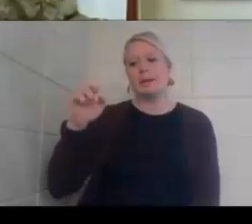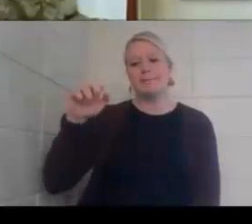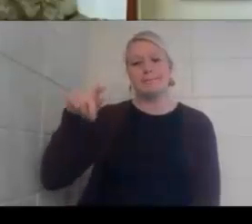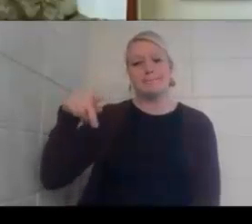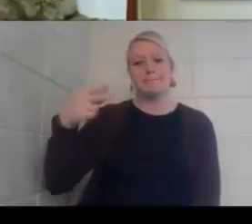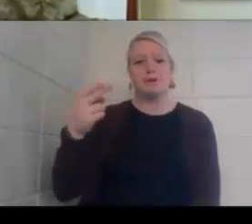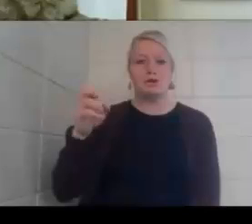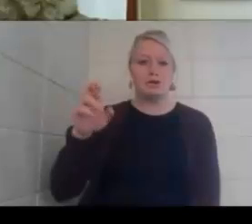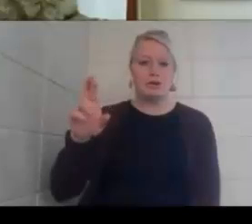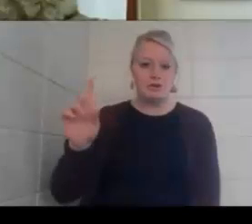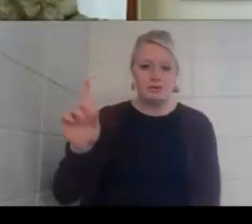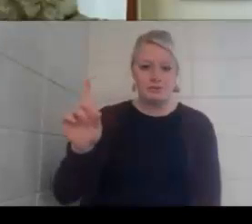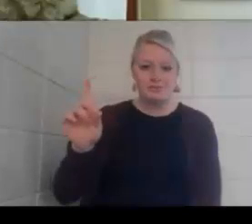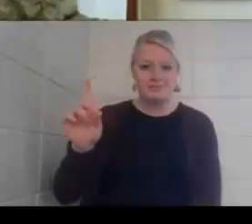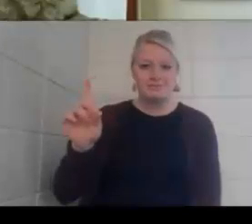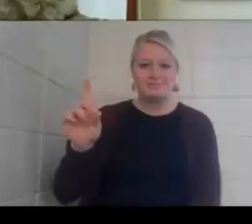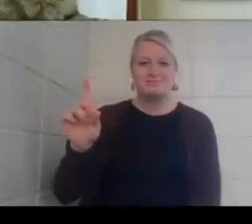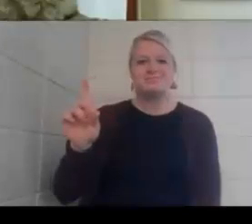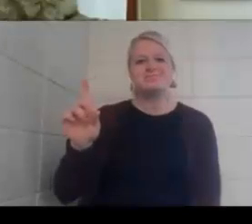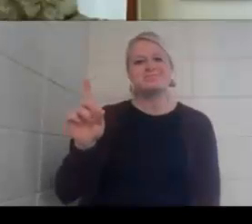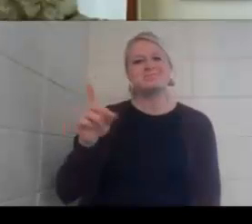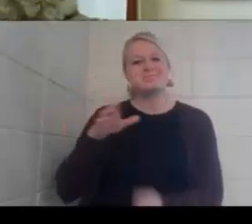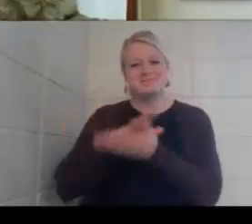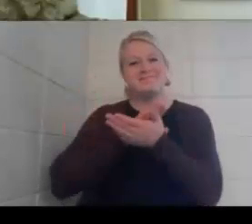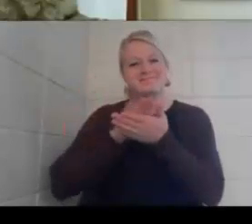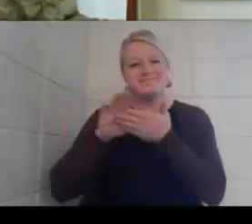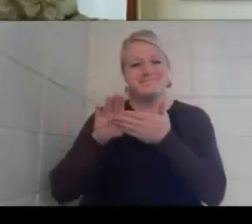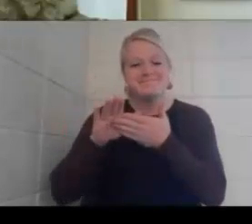It's a German Shepherd.